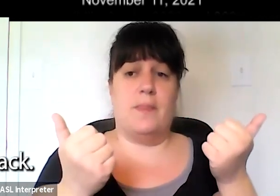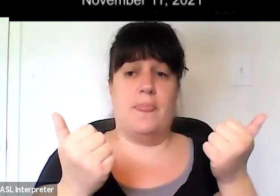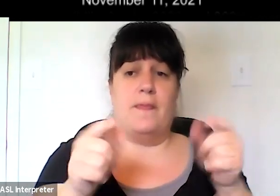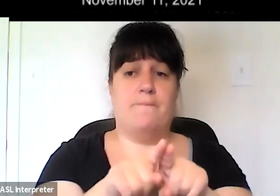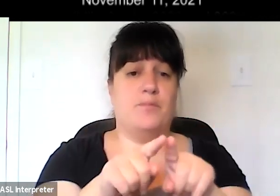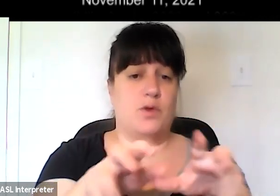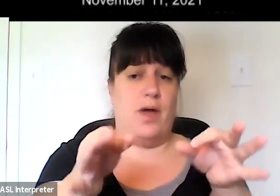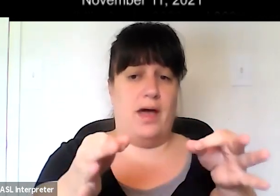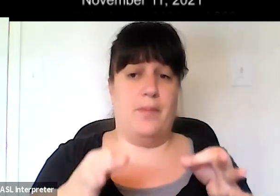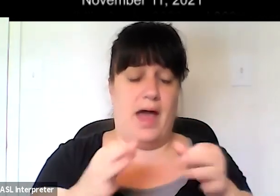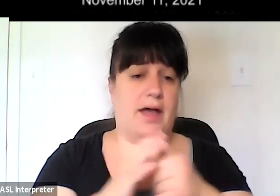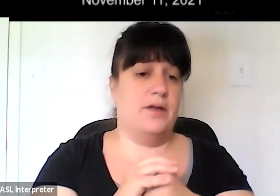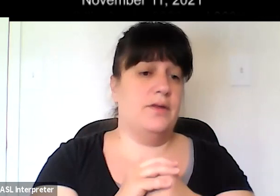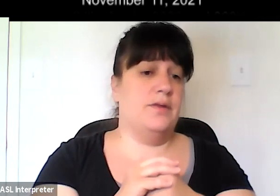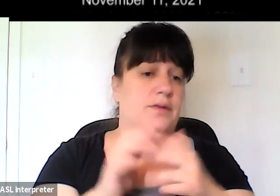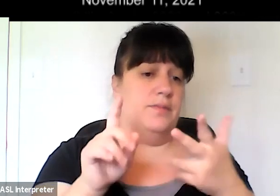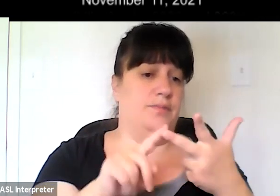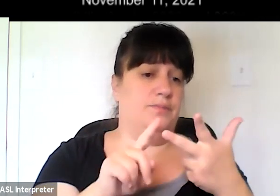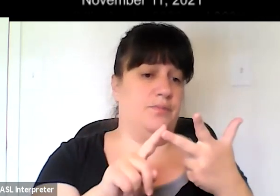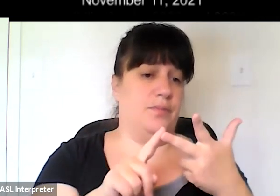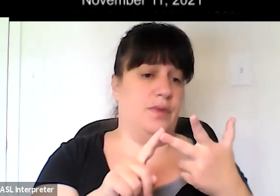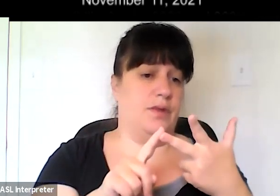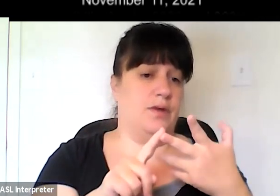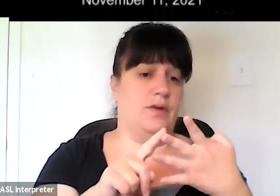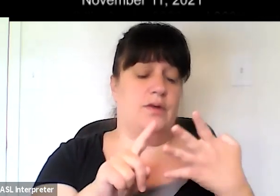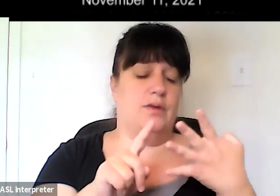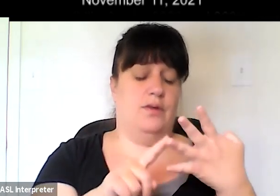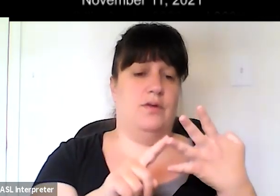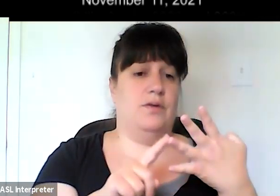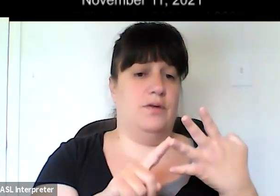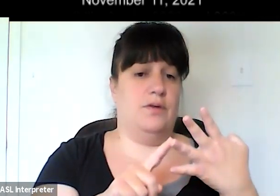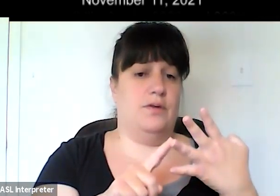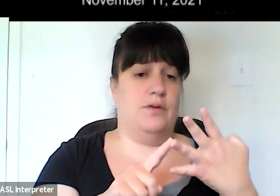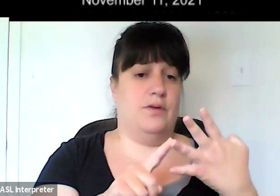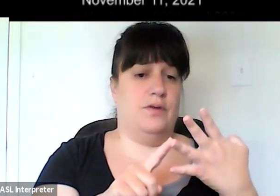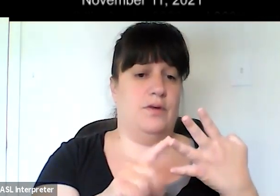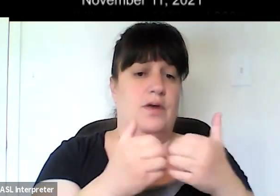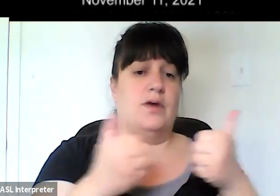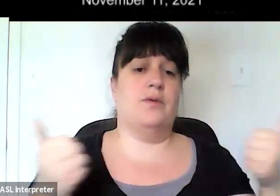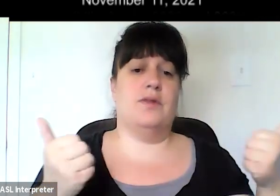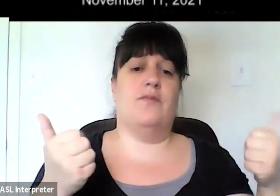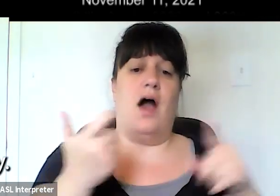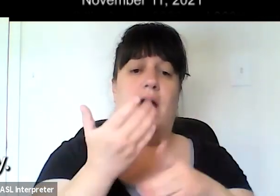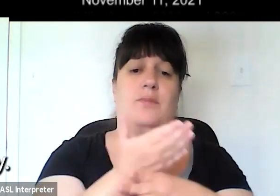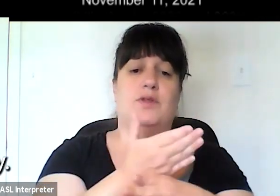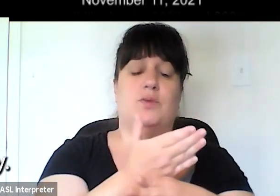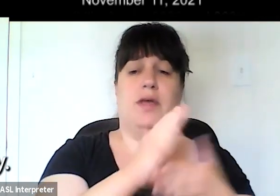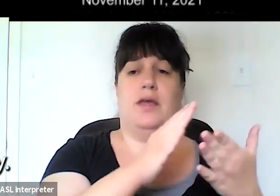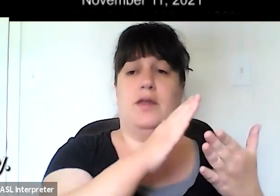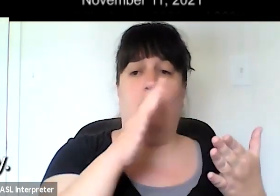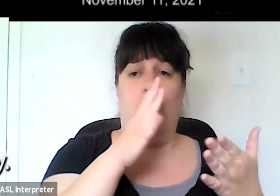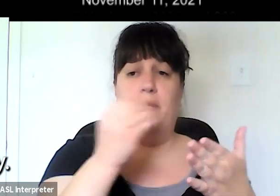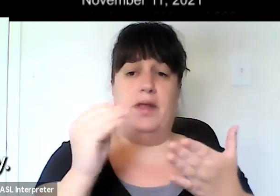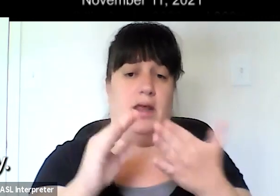held back. Thirdly, like I mentioned, there's a large divide between the urban and rural sectors, between